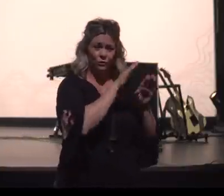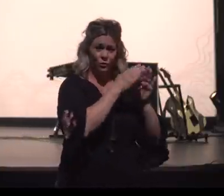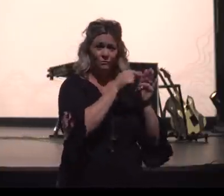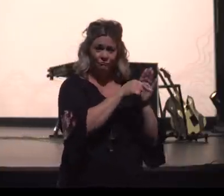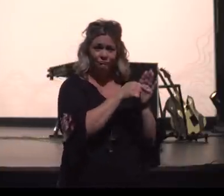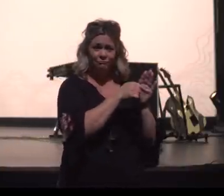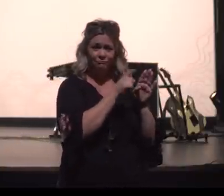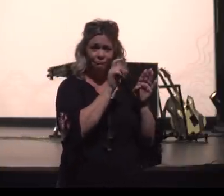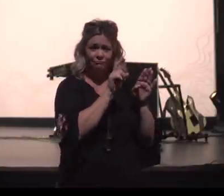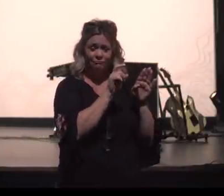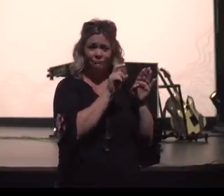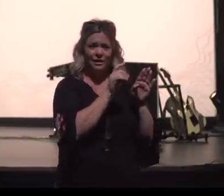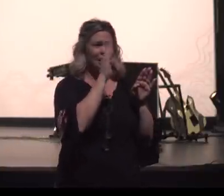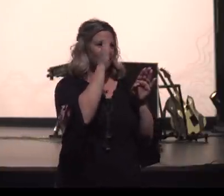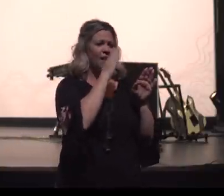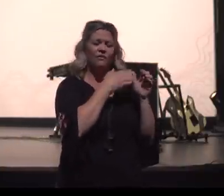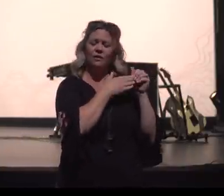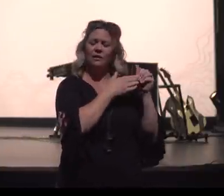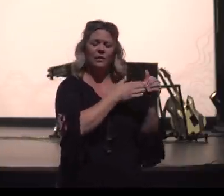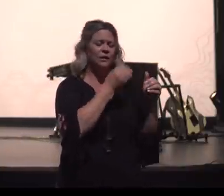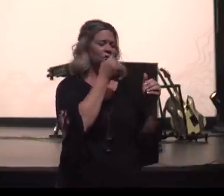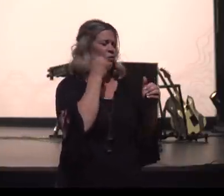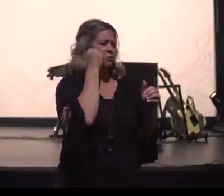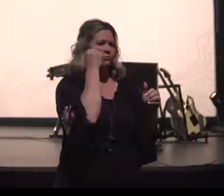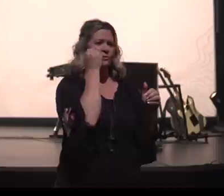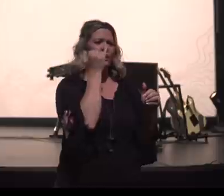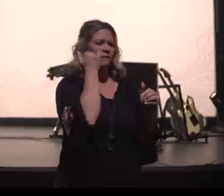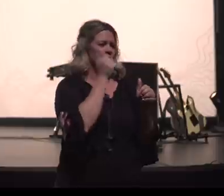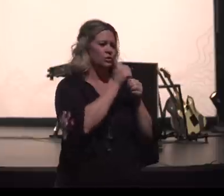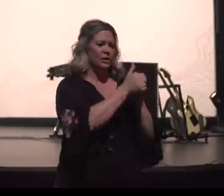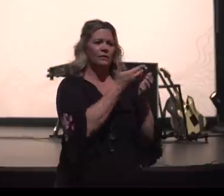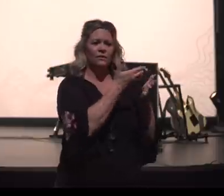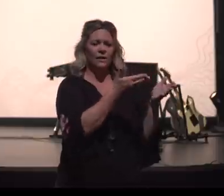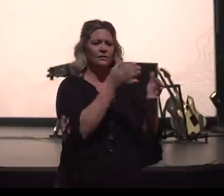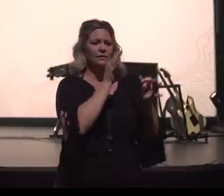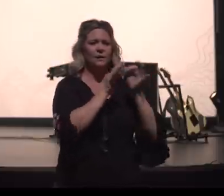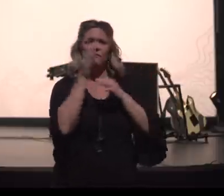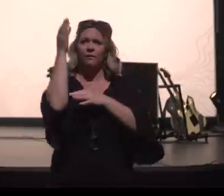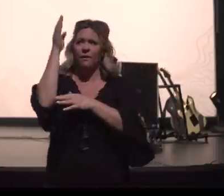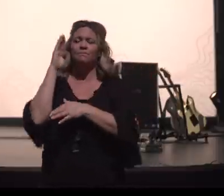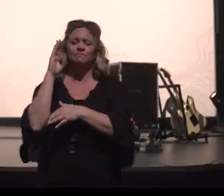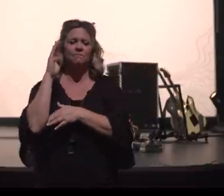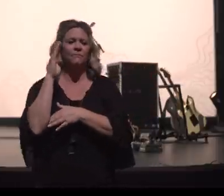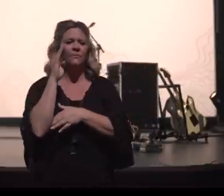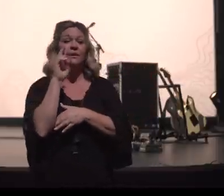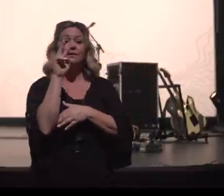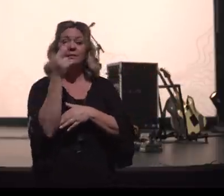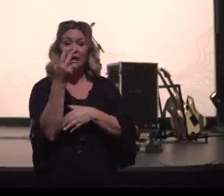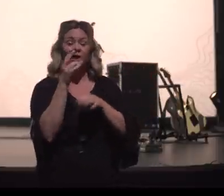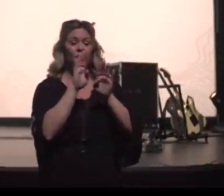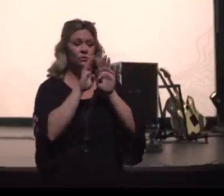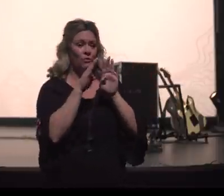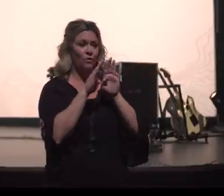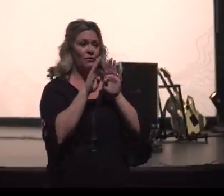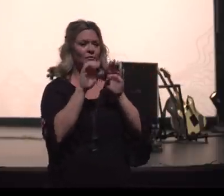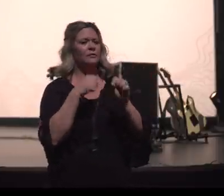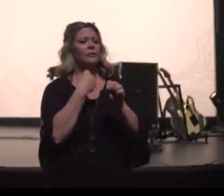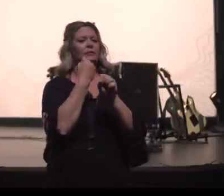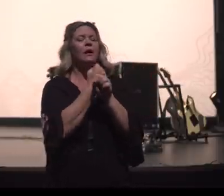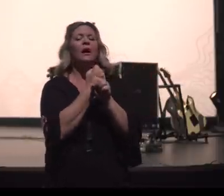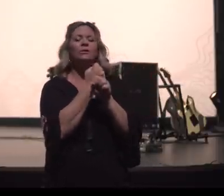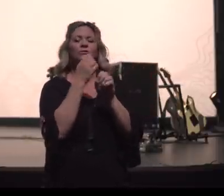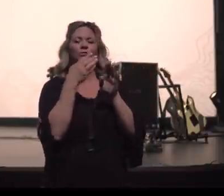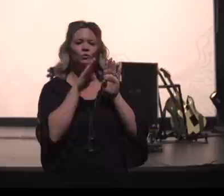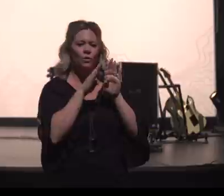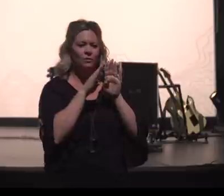thing that never leads home, is running after anything but God. Here's the second. The second door is really the locked door. What does that mean?